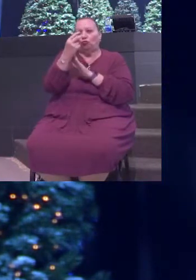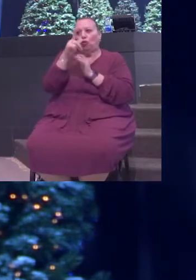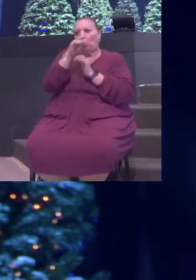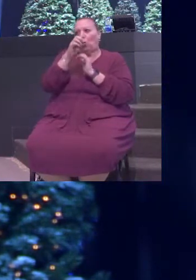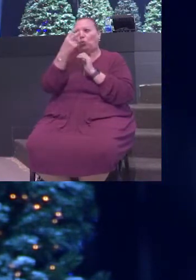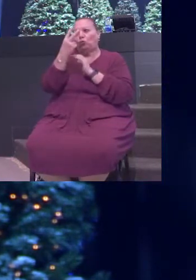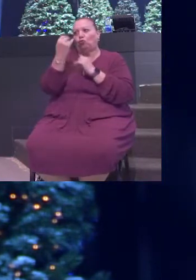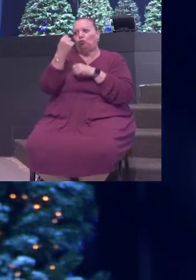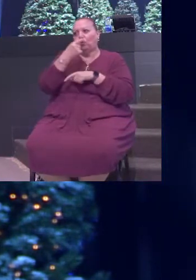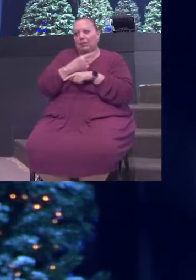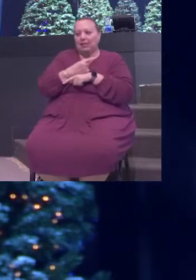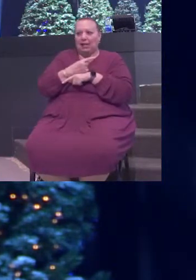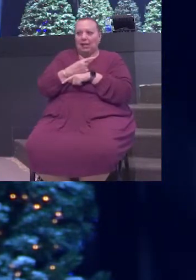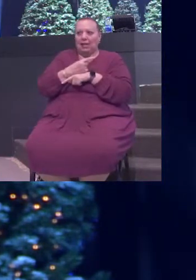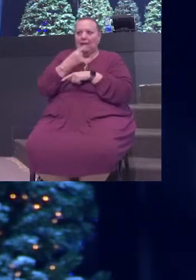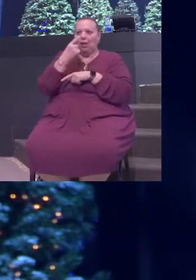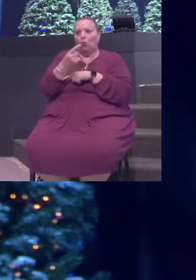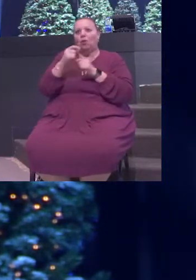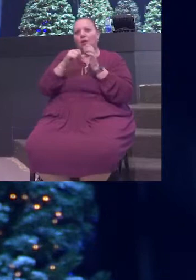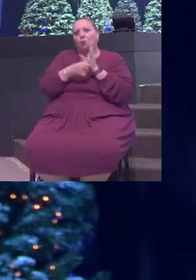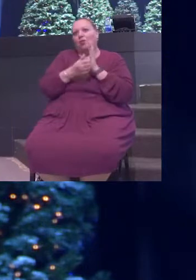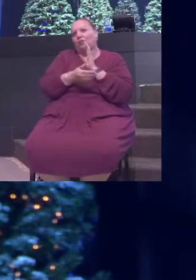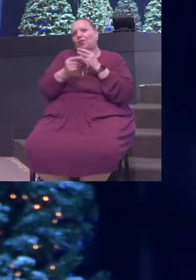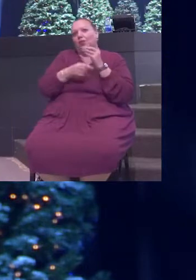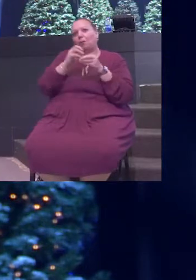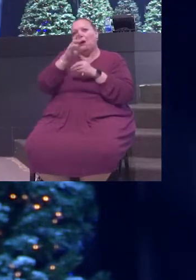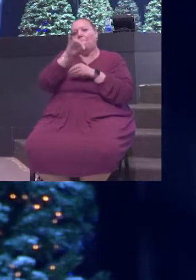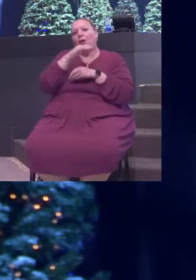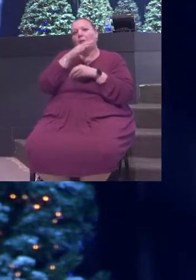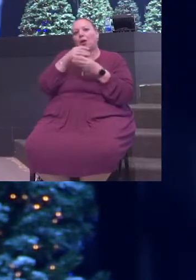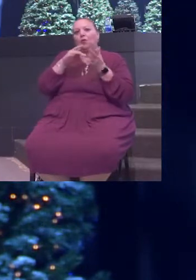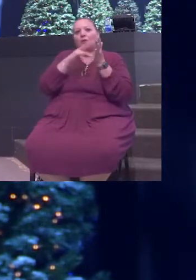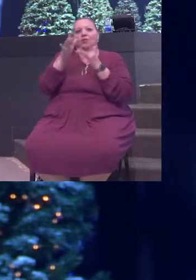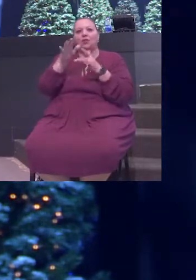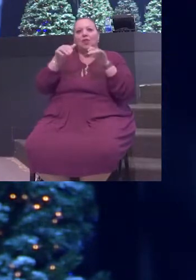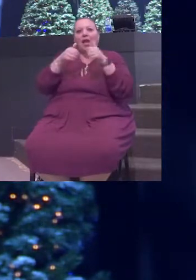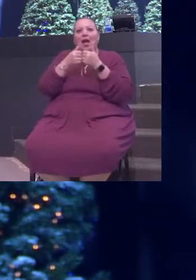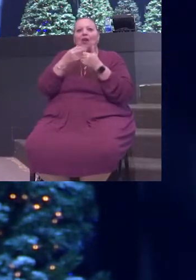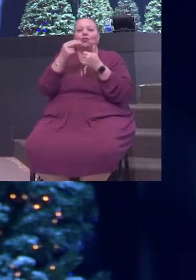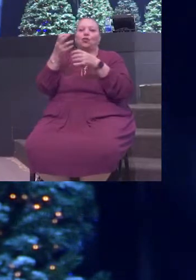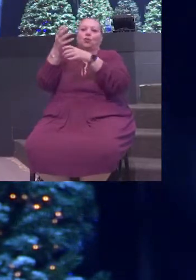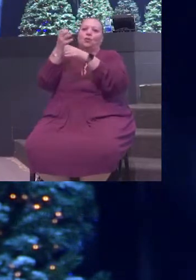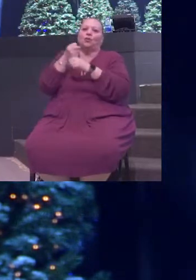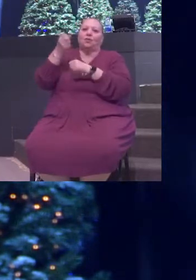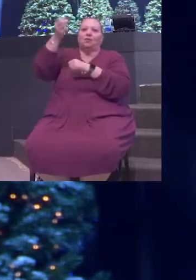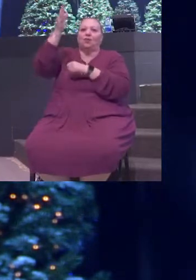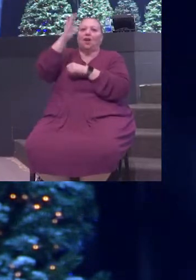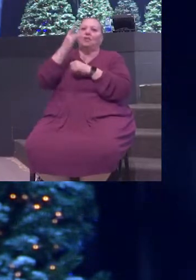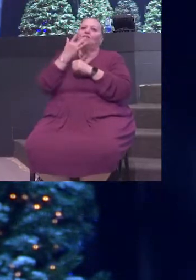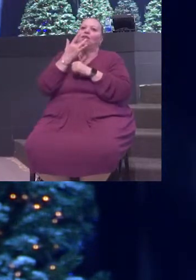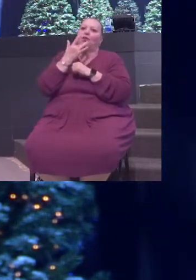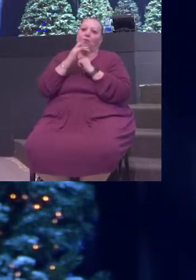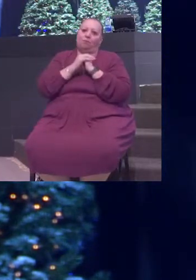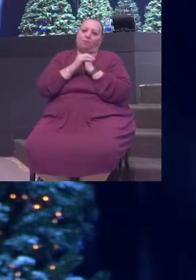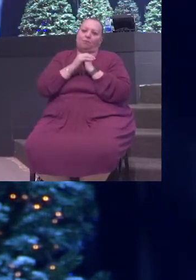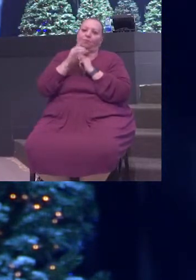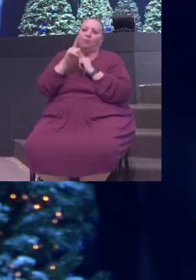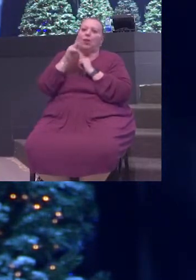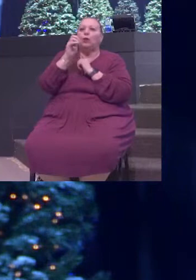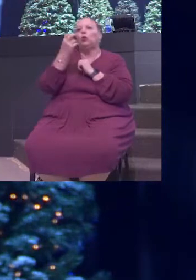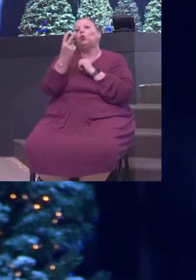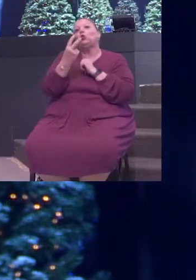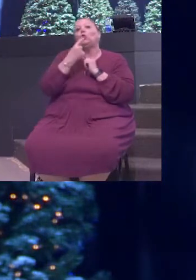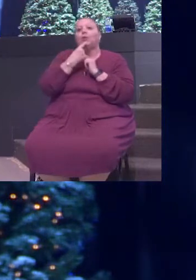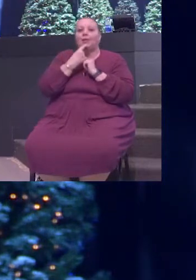Luke 2 today. And one of the impressive things about Mary, the mother of Jesus, is the way that she received God's favor. And Luke 2 tells